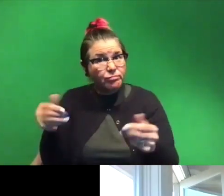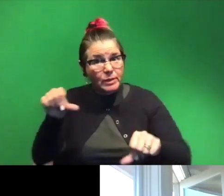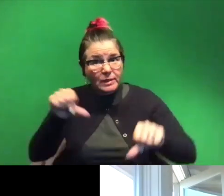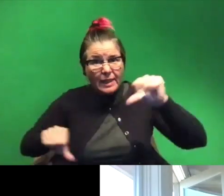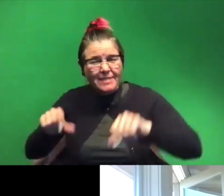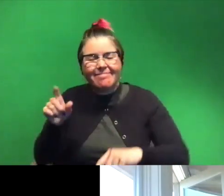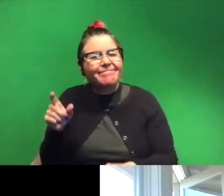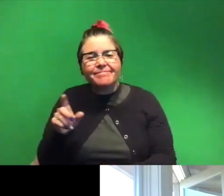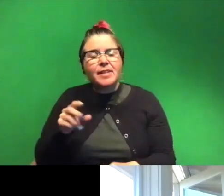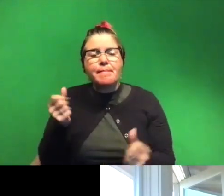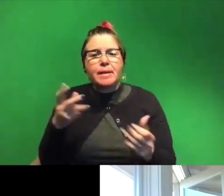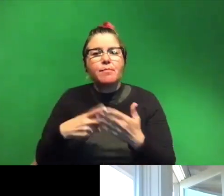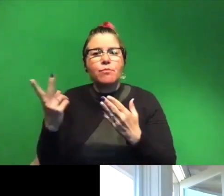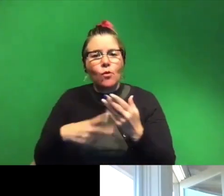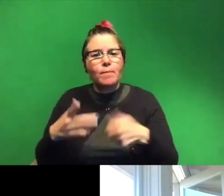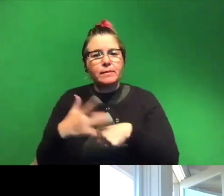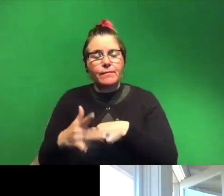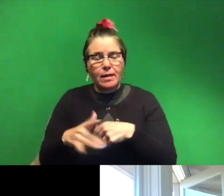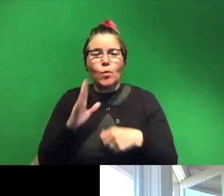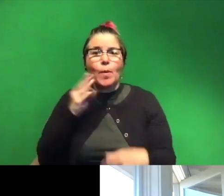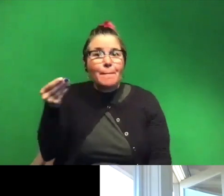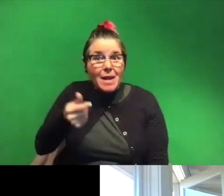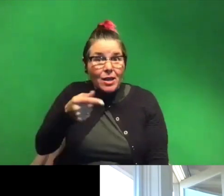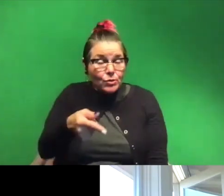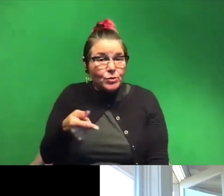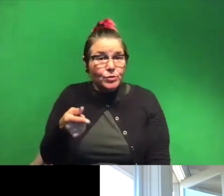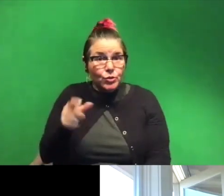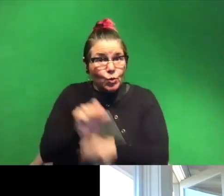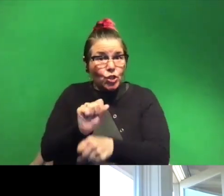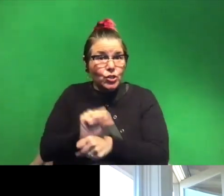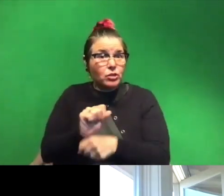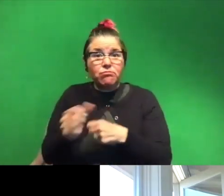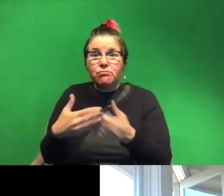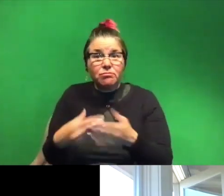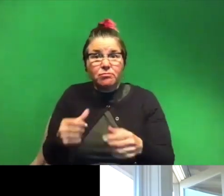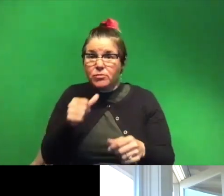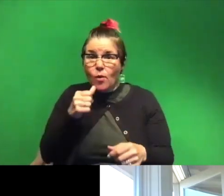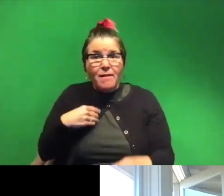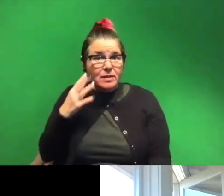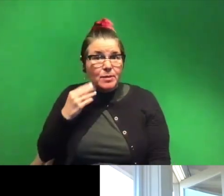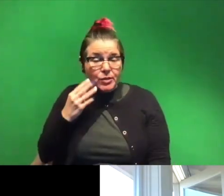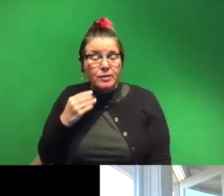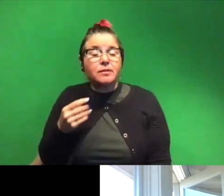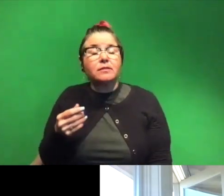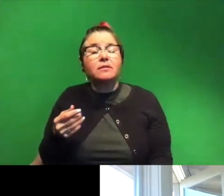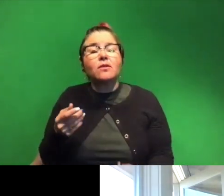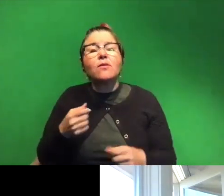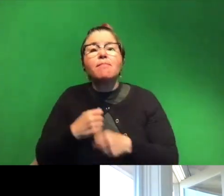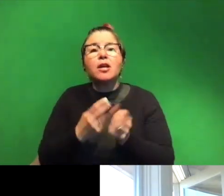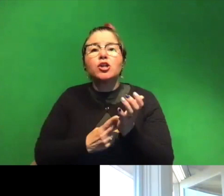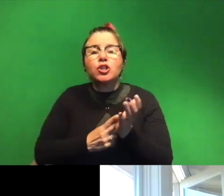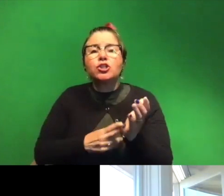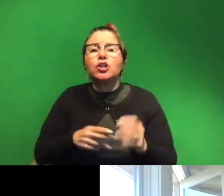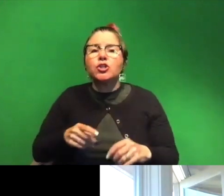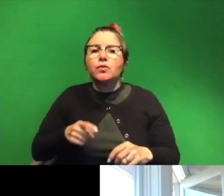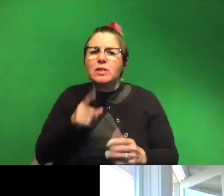lot of programs available that will pay you to do work, even if you don't have experience. And so make sure that you're really digging